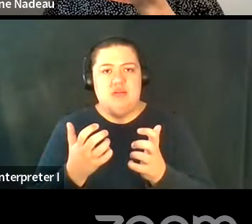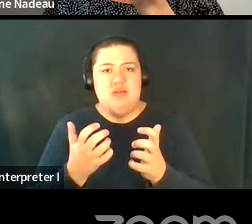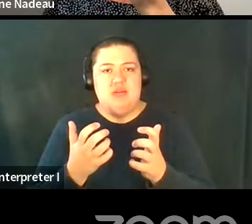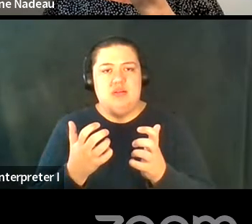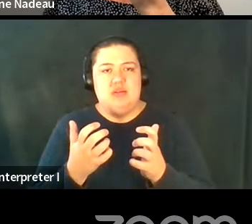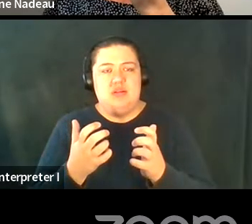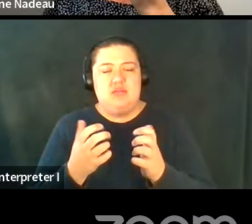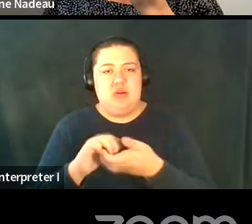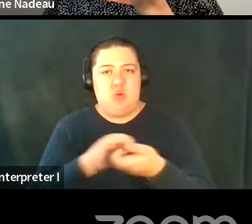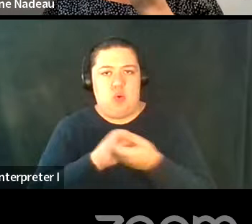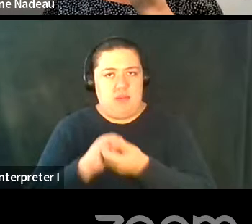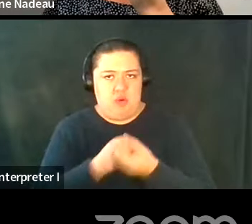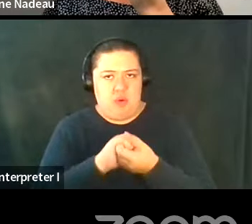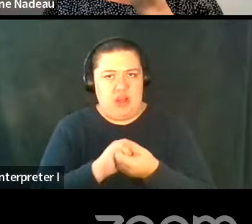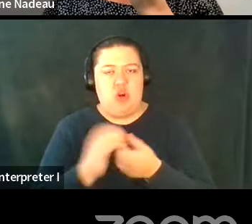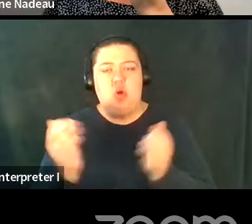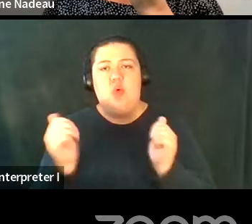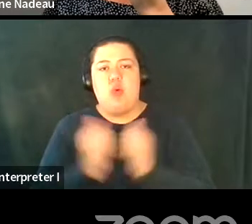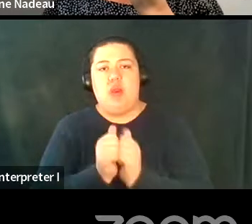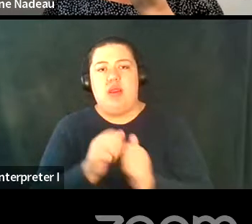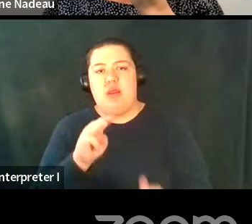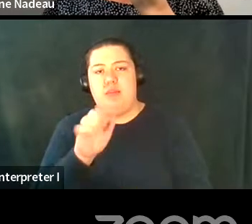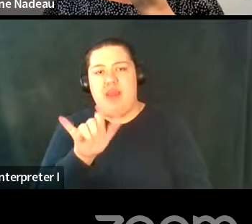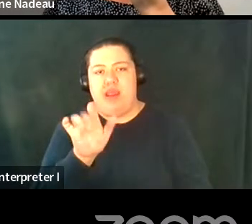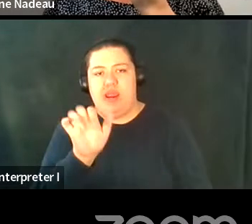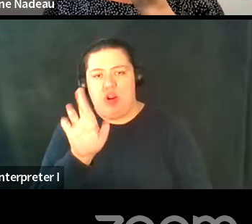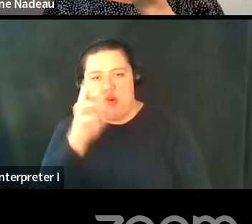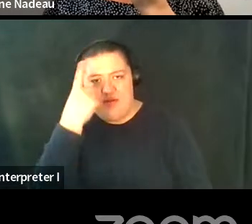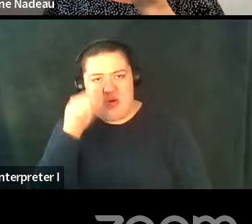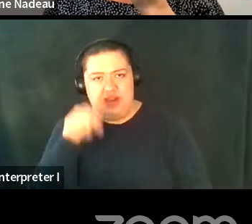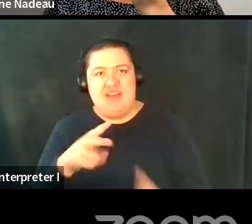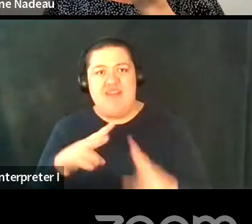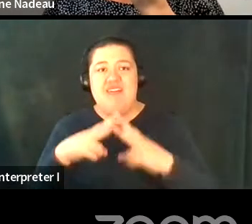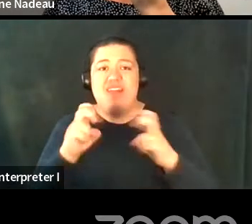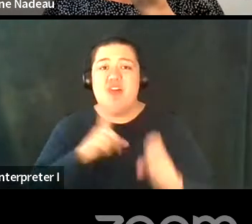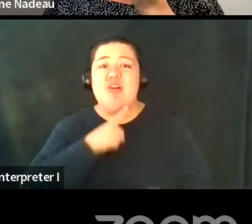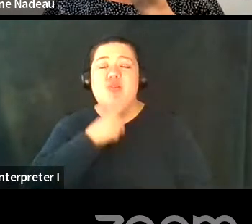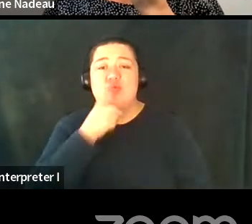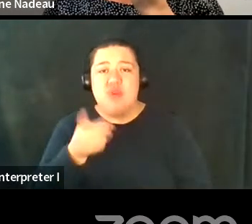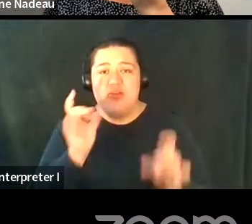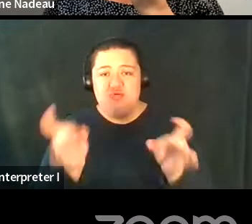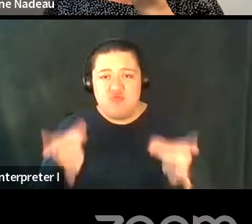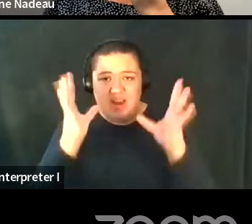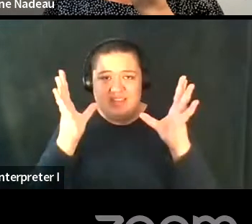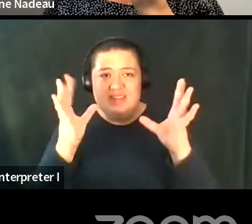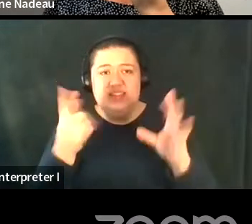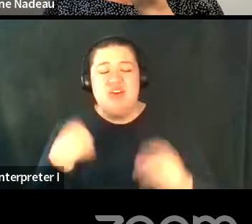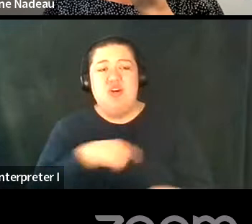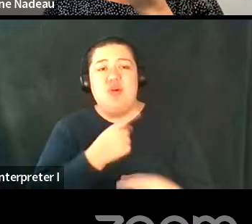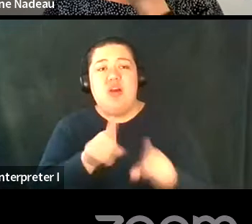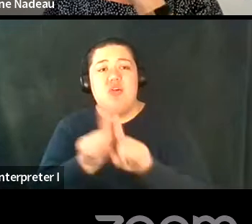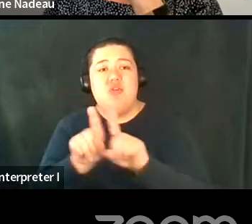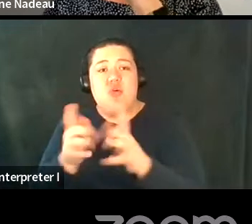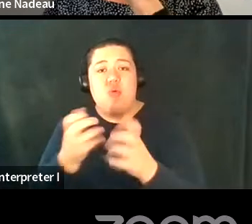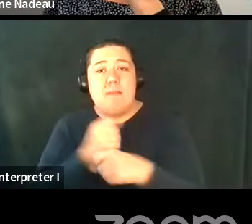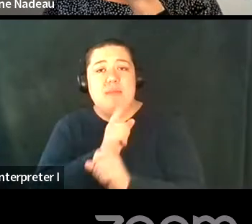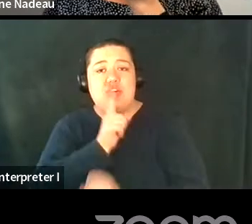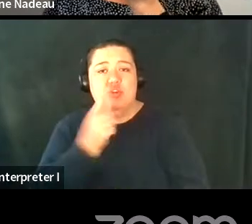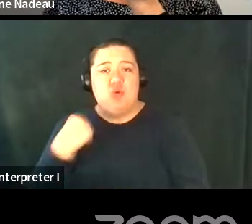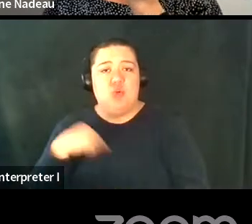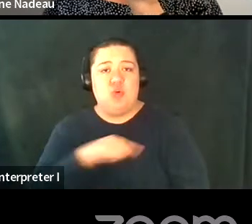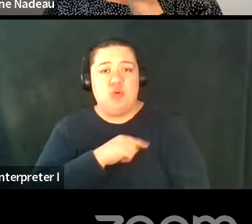in cooperation with the mayor for these very real crises. We also want to make sure we're